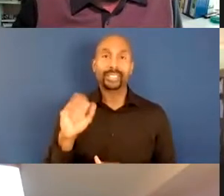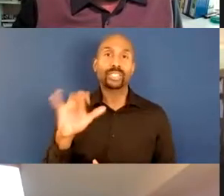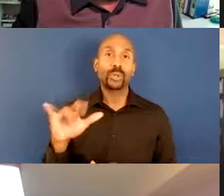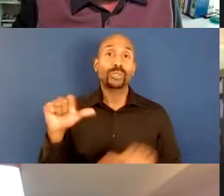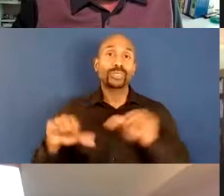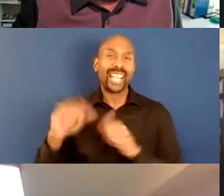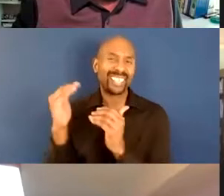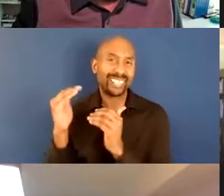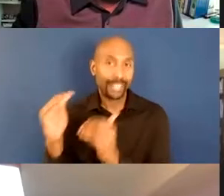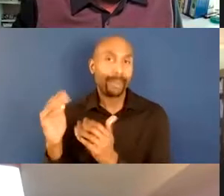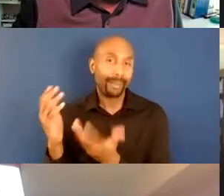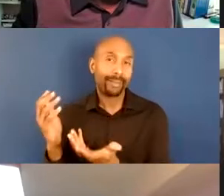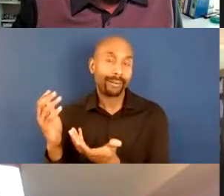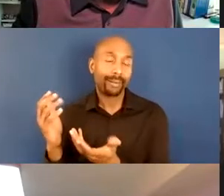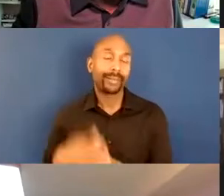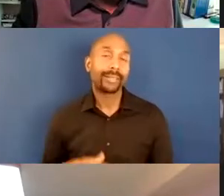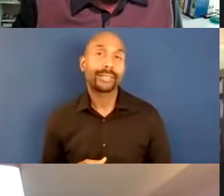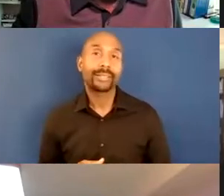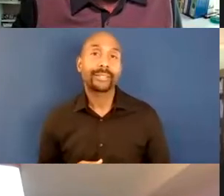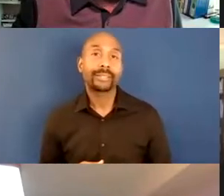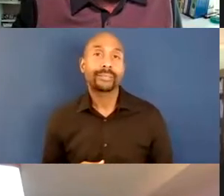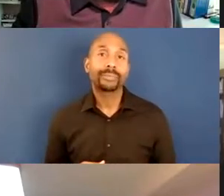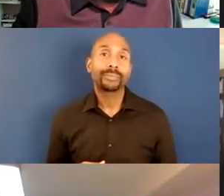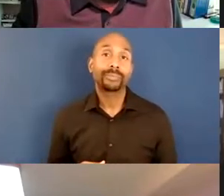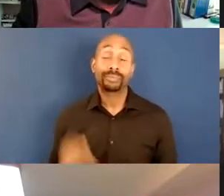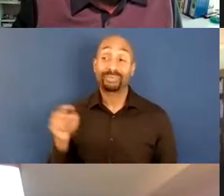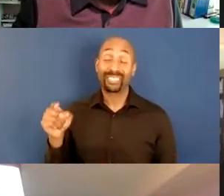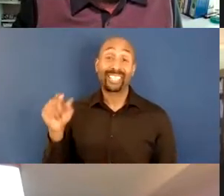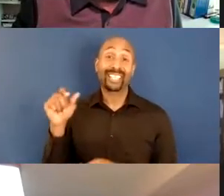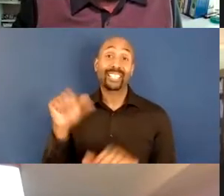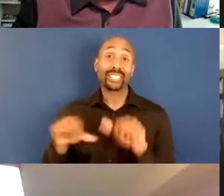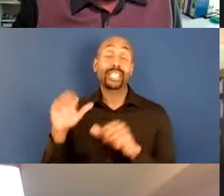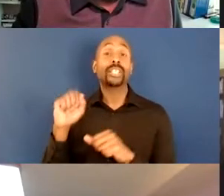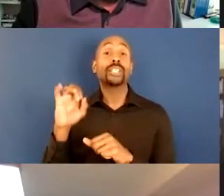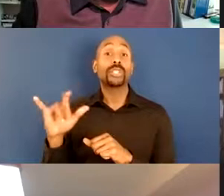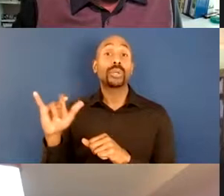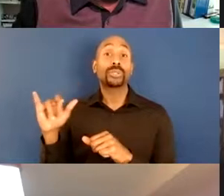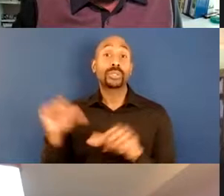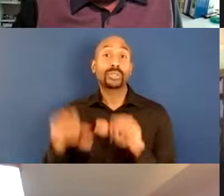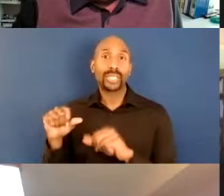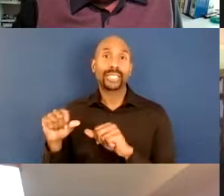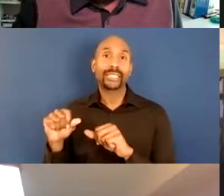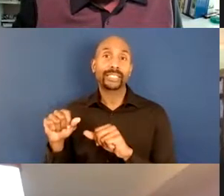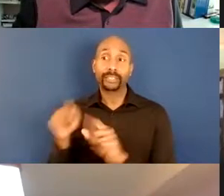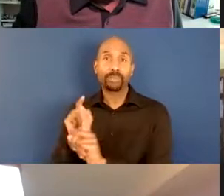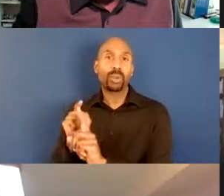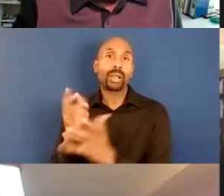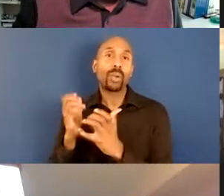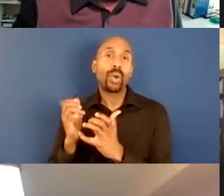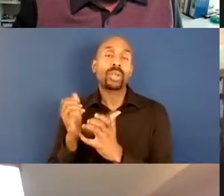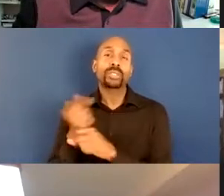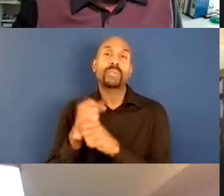which seeks to endlessly to make generalizations which turn into abstractions and